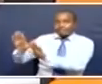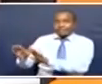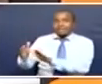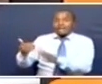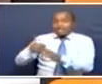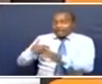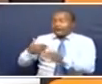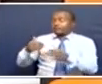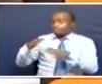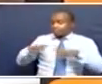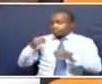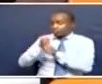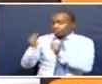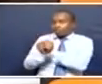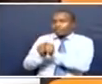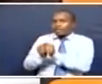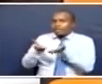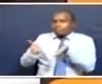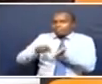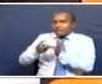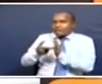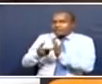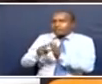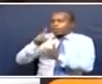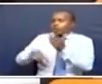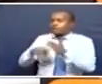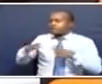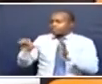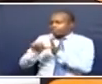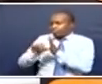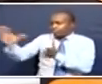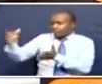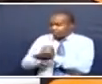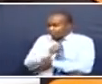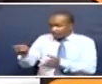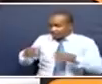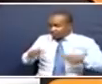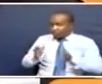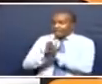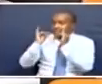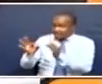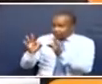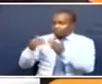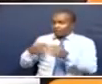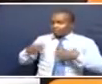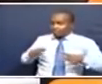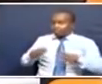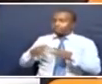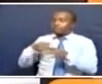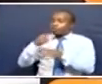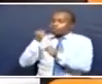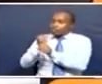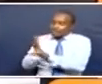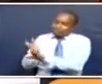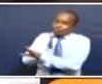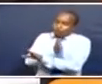they could work with them. So what is the problem with employing those people? And if you had people in counties who were working in the counties before you came there, who are not